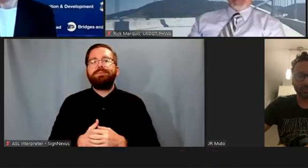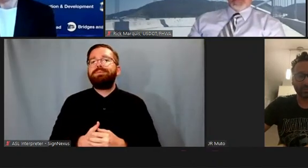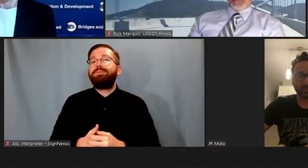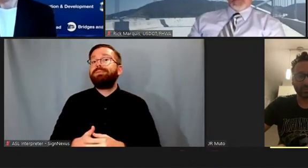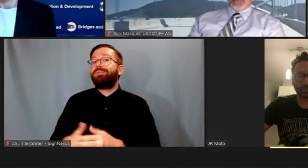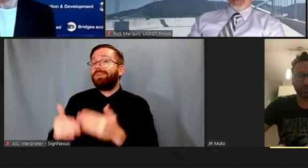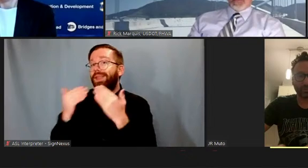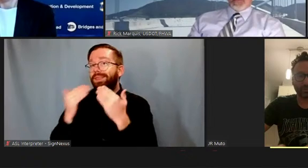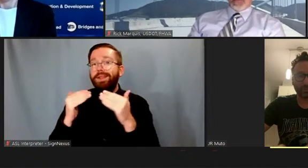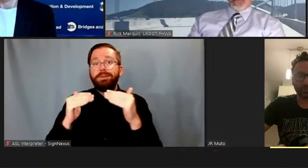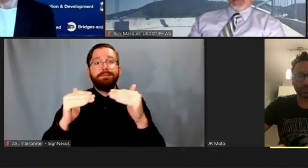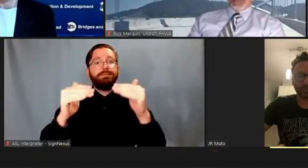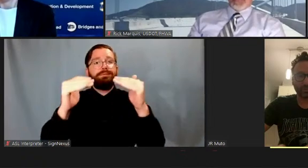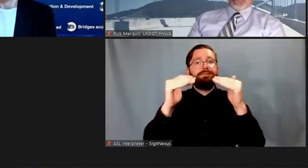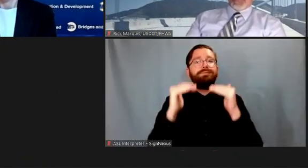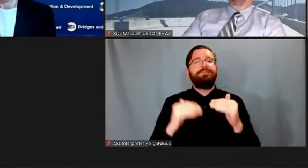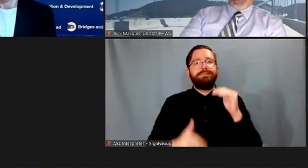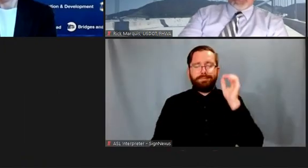thank you